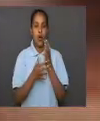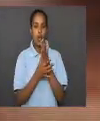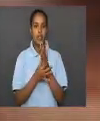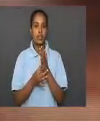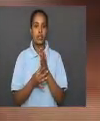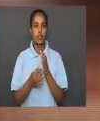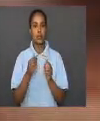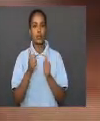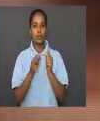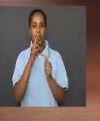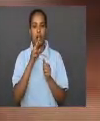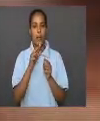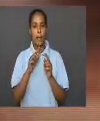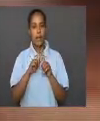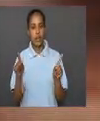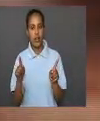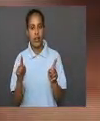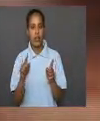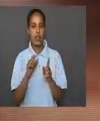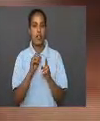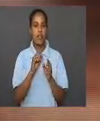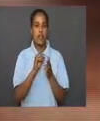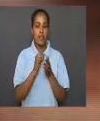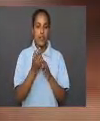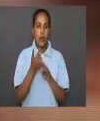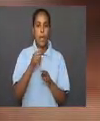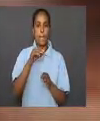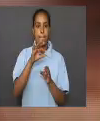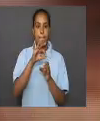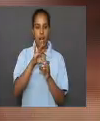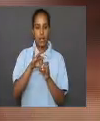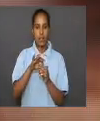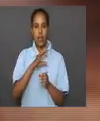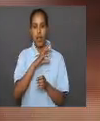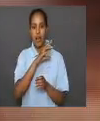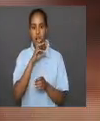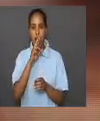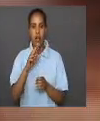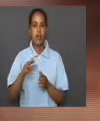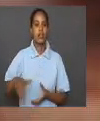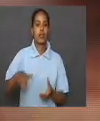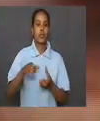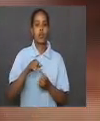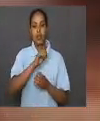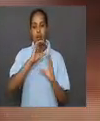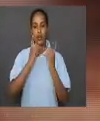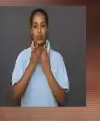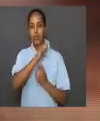Oils, which are mainly obtained from plants, are liquids at room